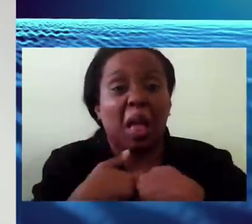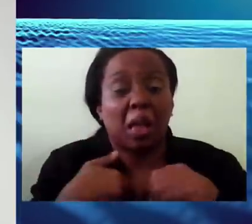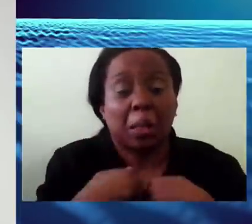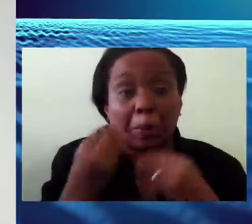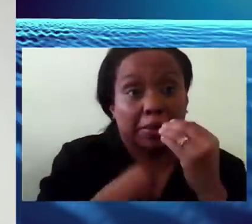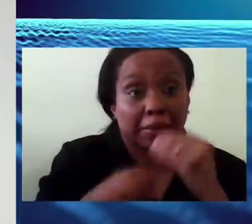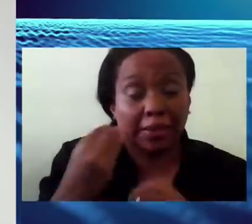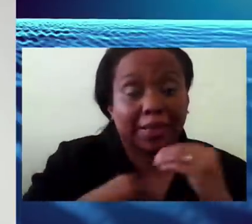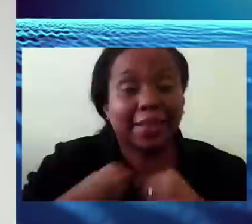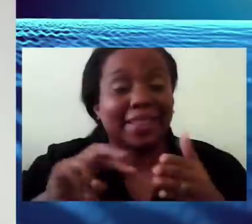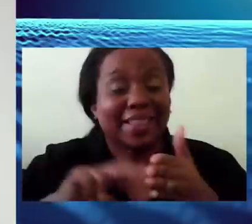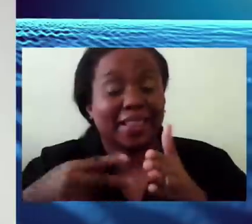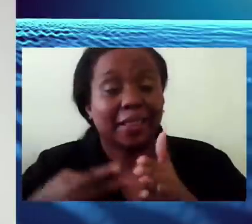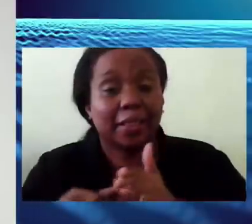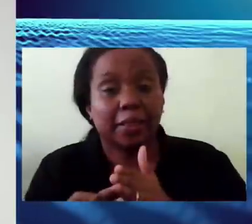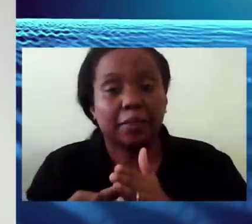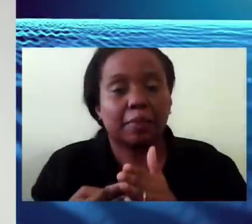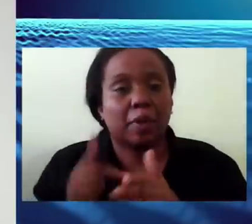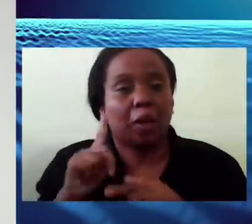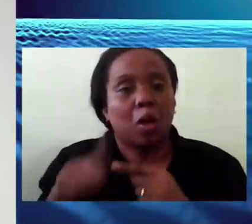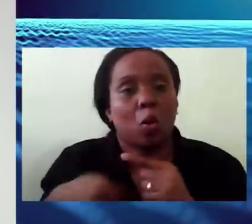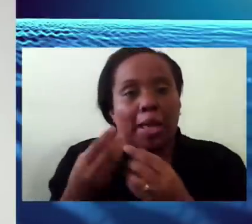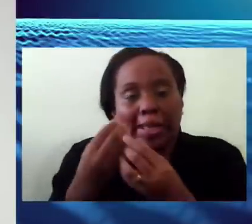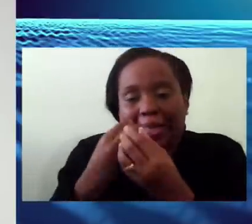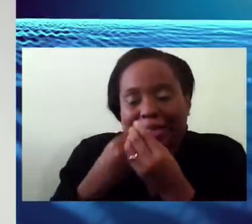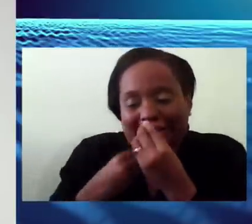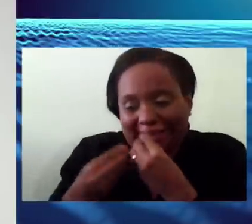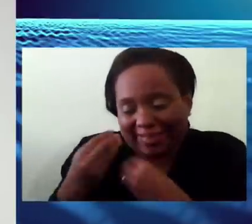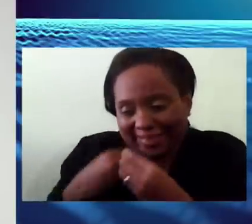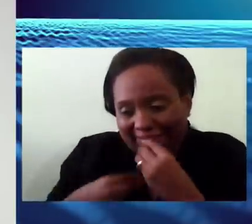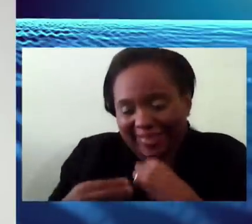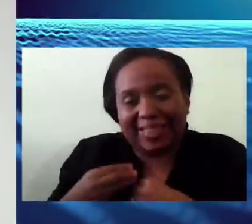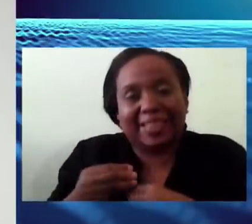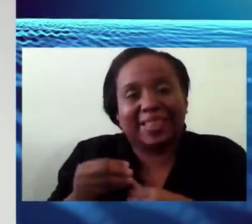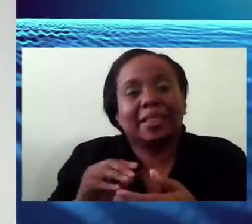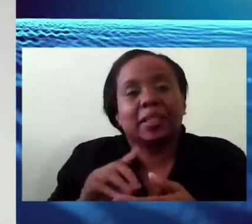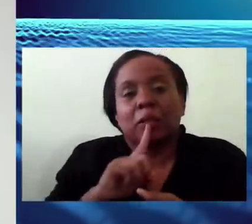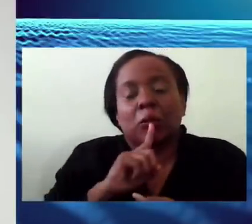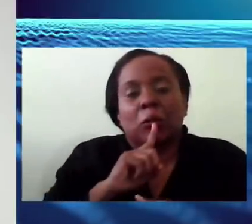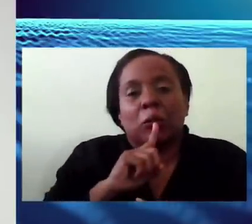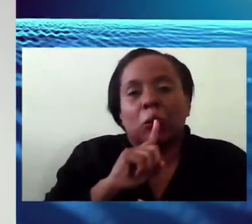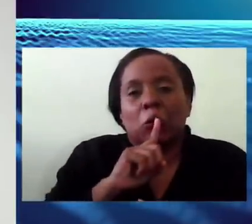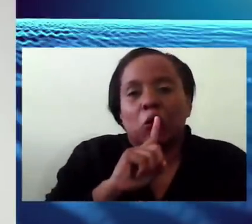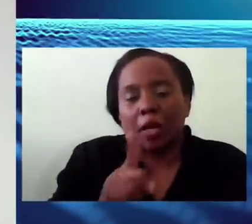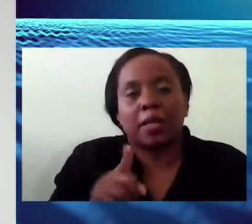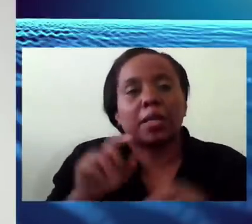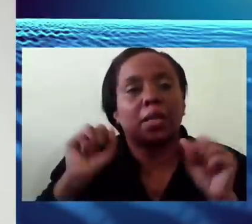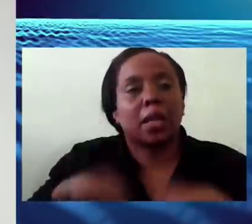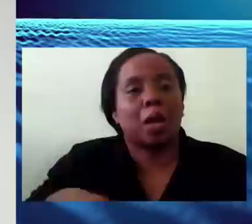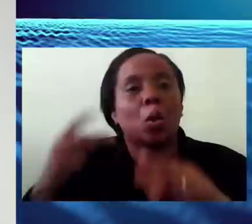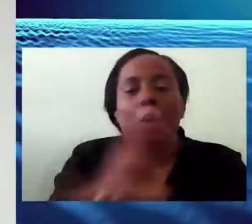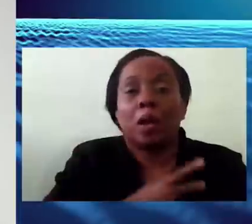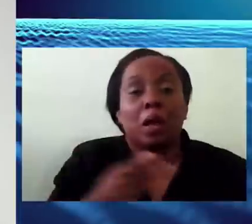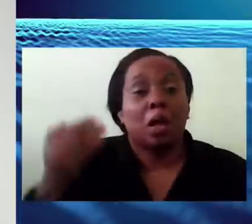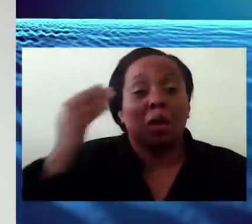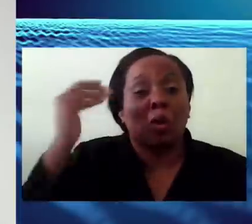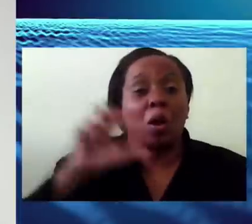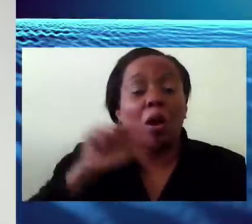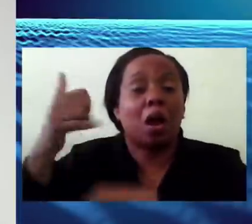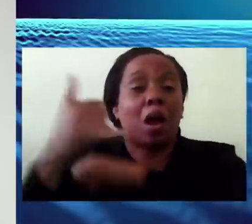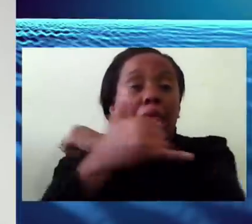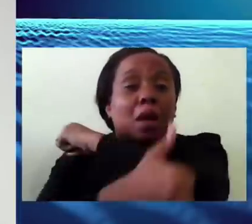and they're taking in the ash. And this is reports I've been getting from veterinarians, from countries that have experienced volcanic ash